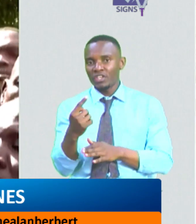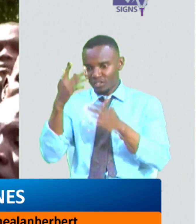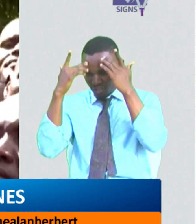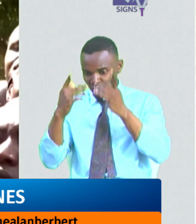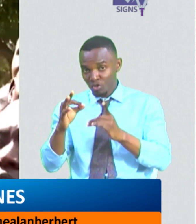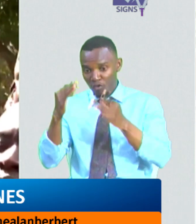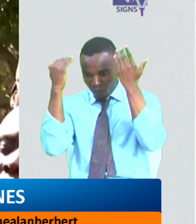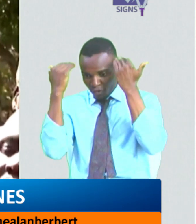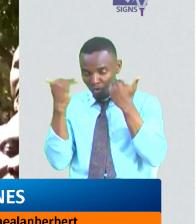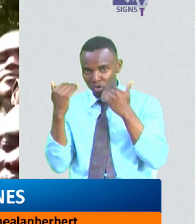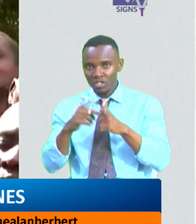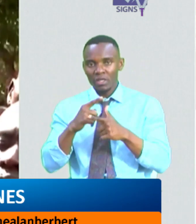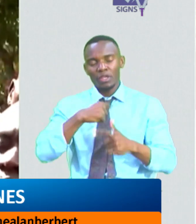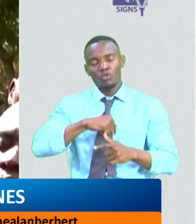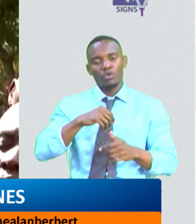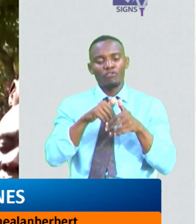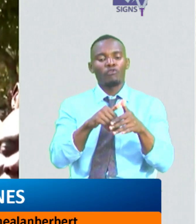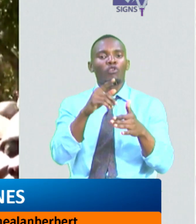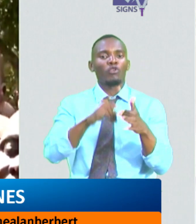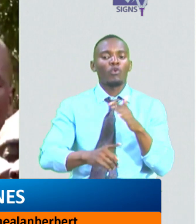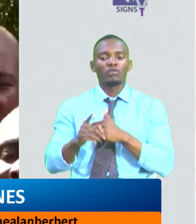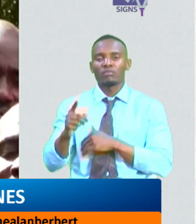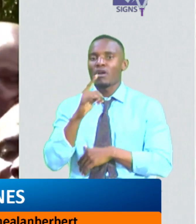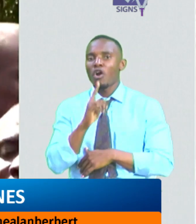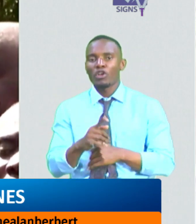to exactly keep that. So,